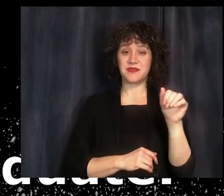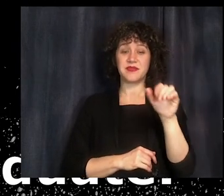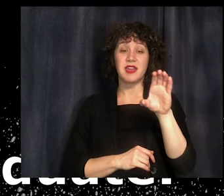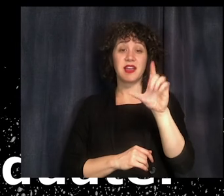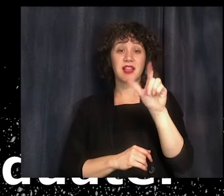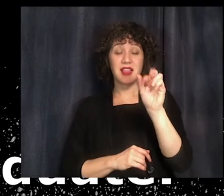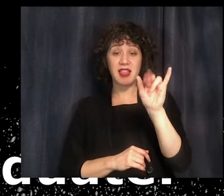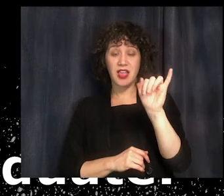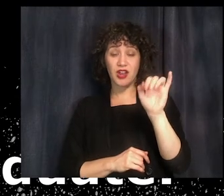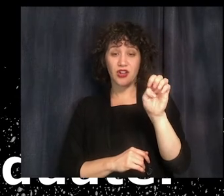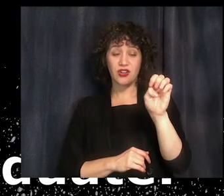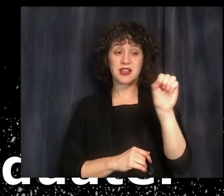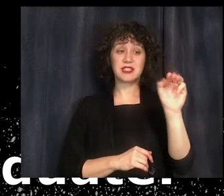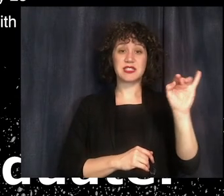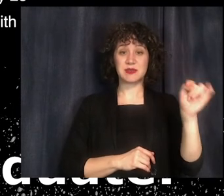Claire Smith.